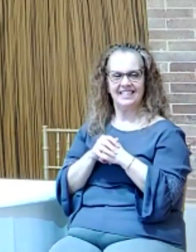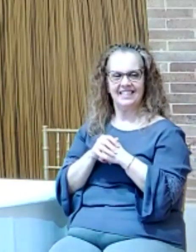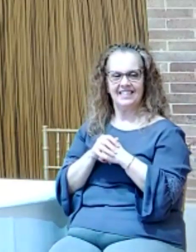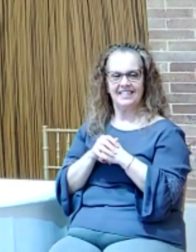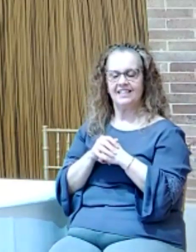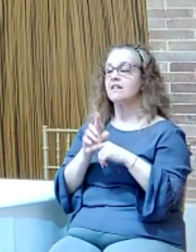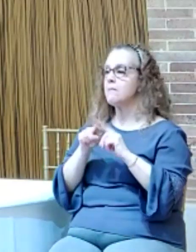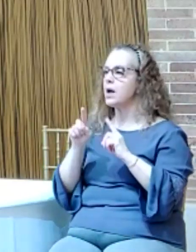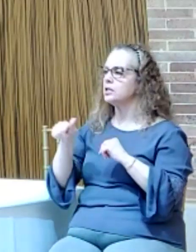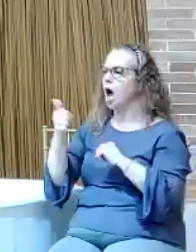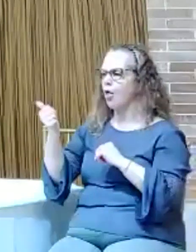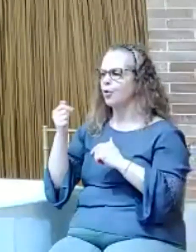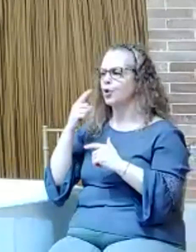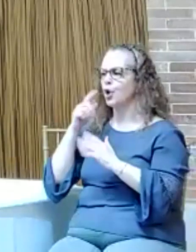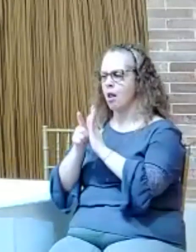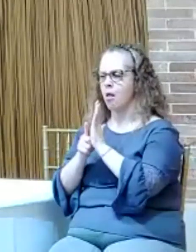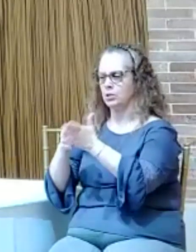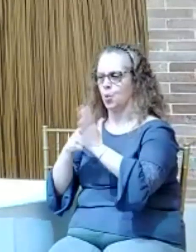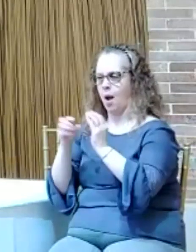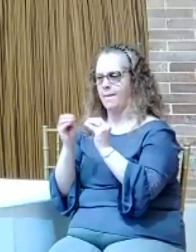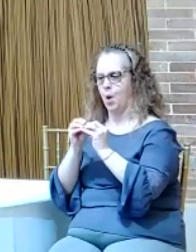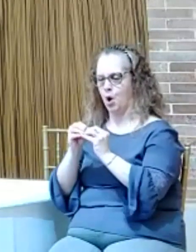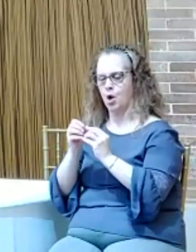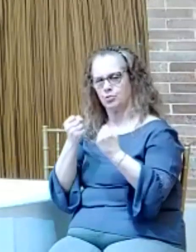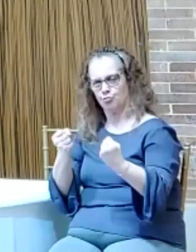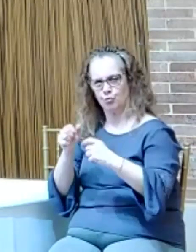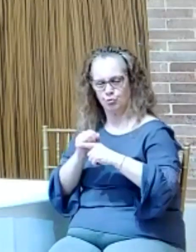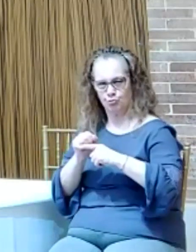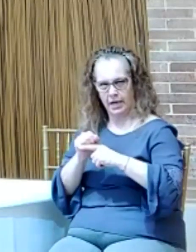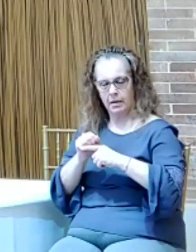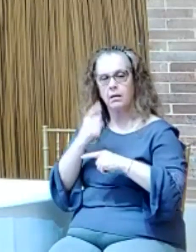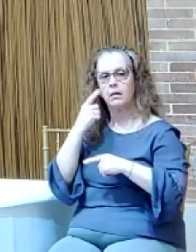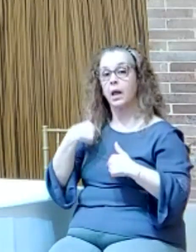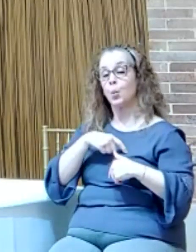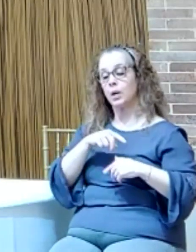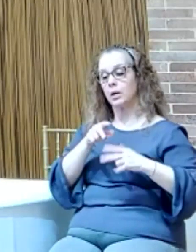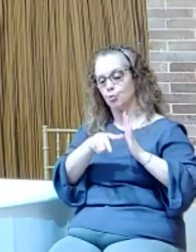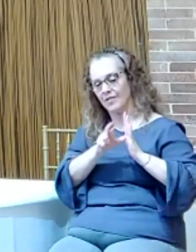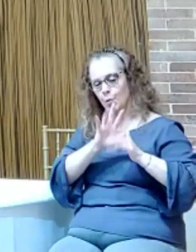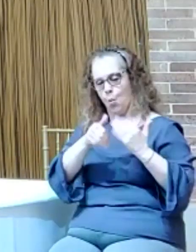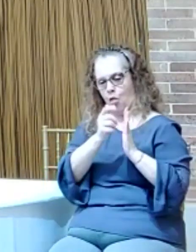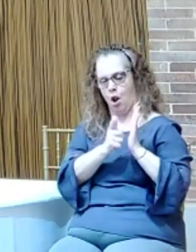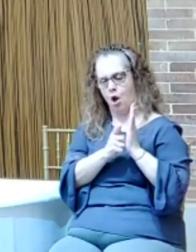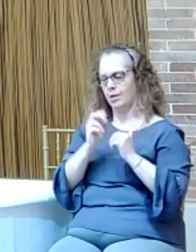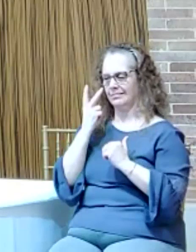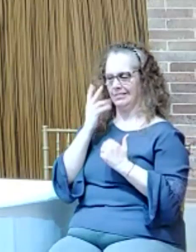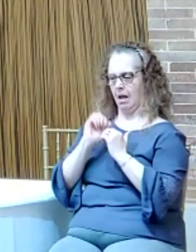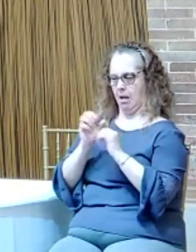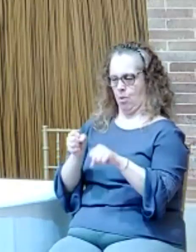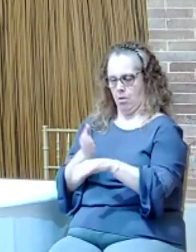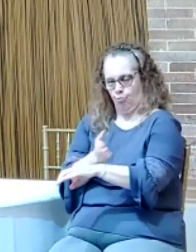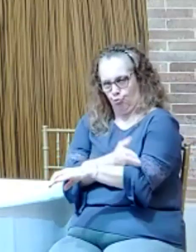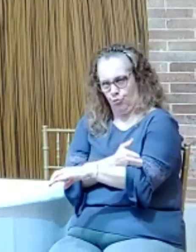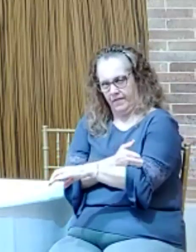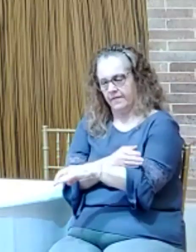robust training and we've looked all throughout the United States uh at these state laws to see how we can improve approve that but then beyond that make